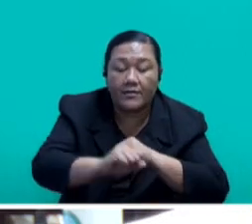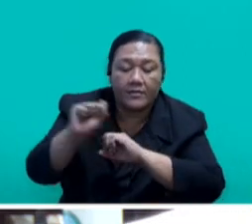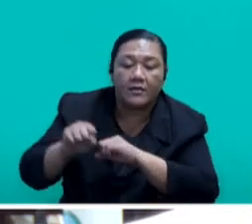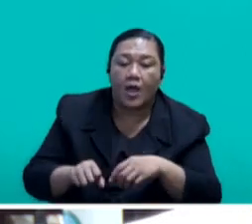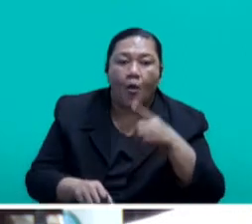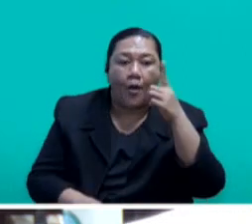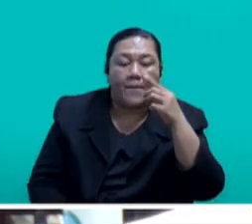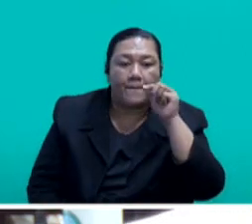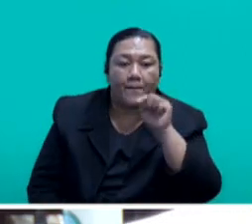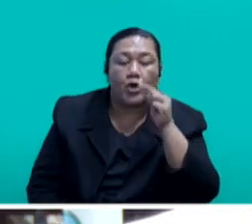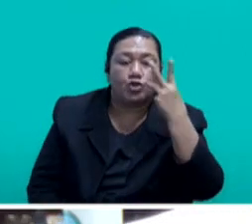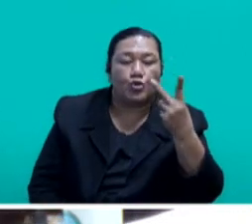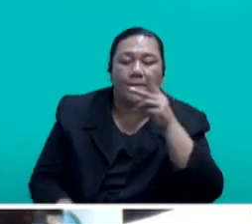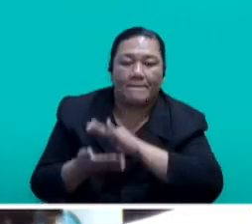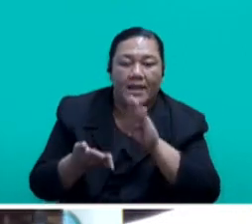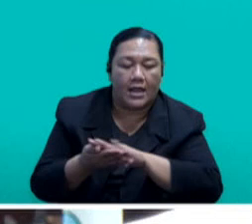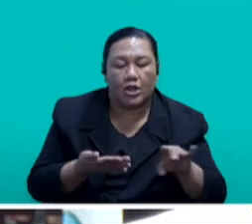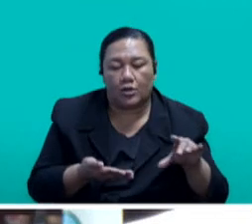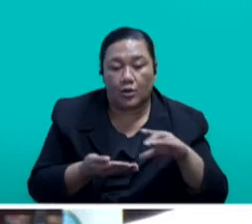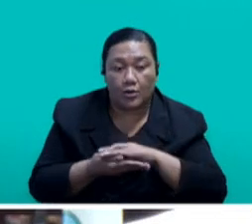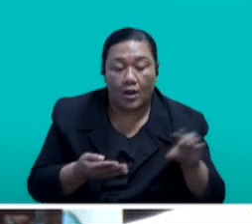has been allocated, an increase of